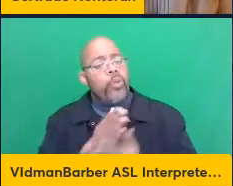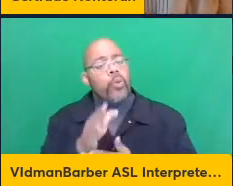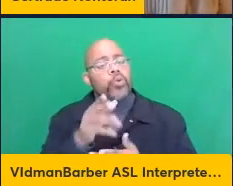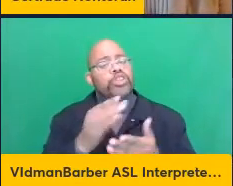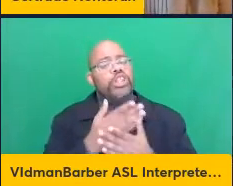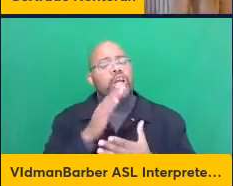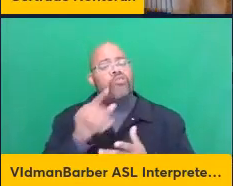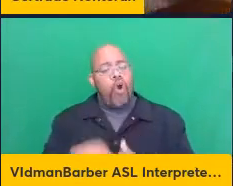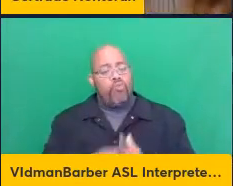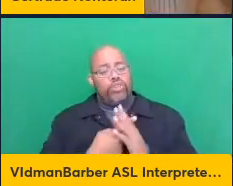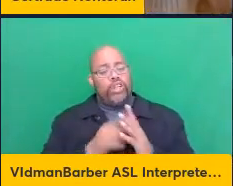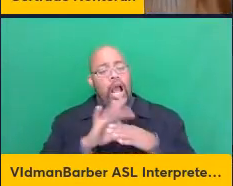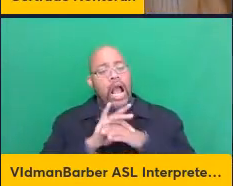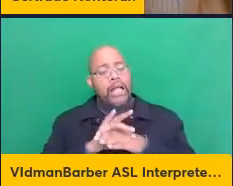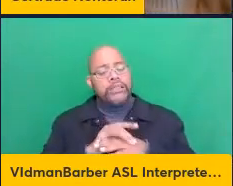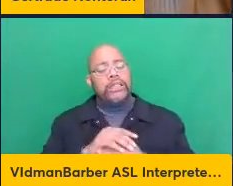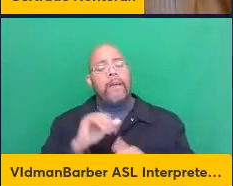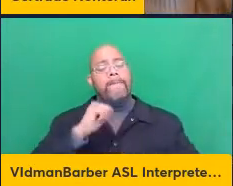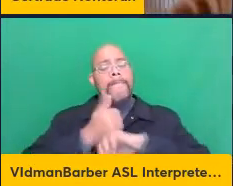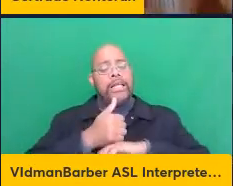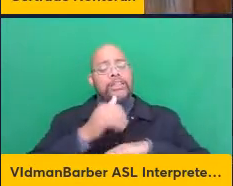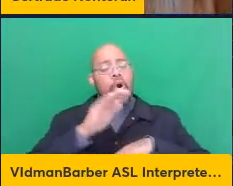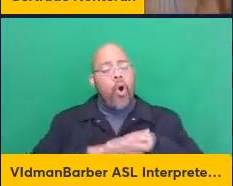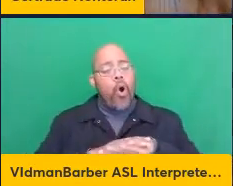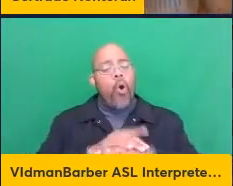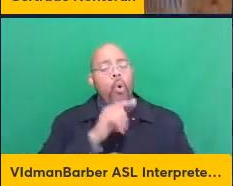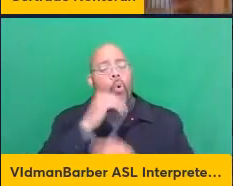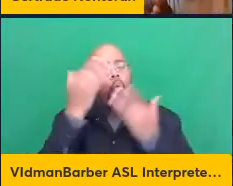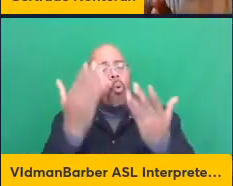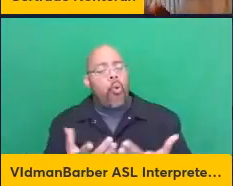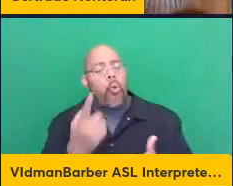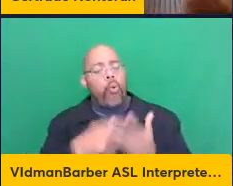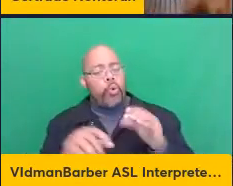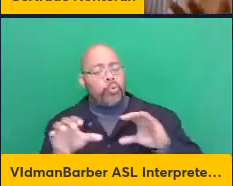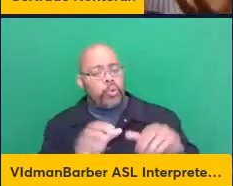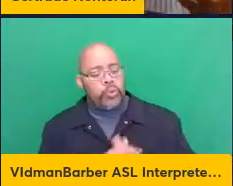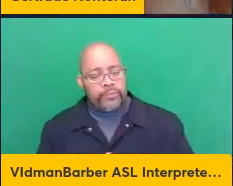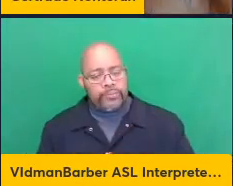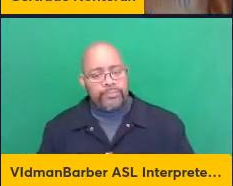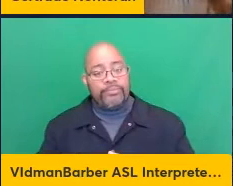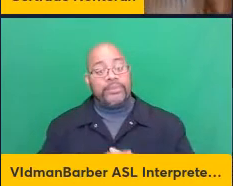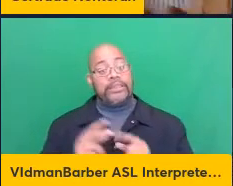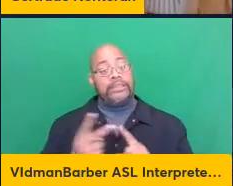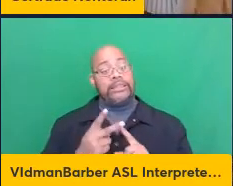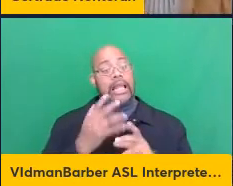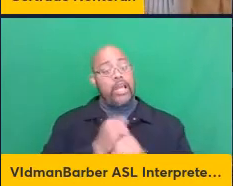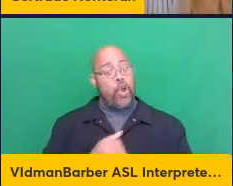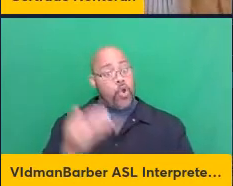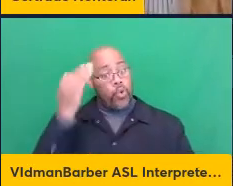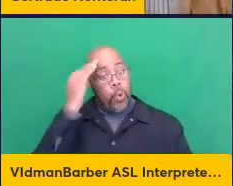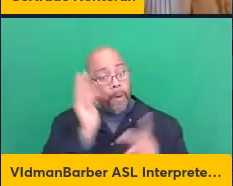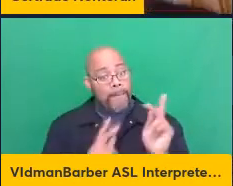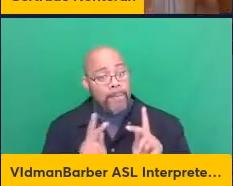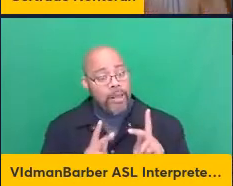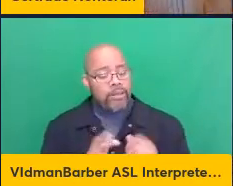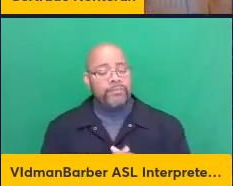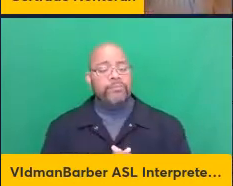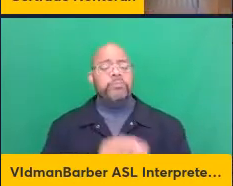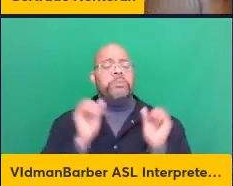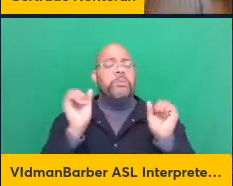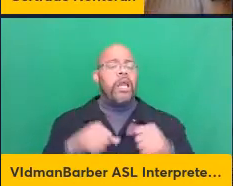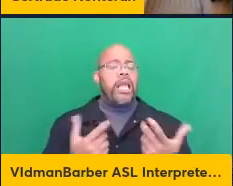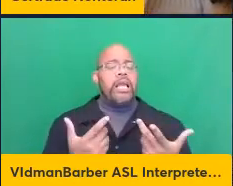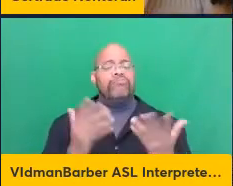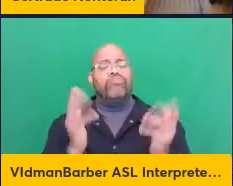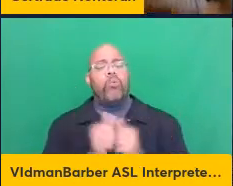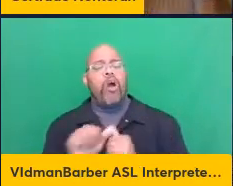sharing original content based on who you are and what you do. The second thing, get to know people, right? You can